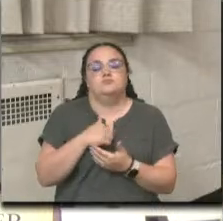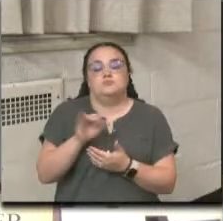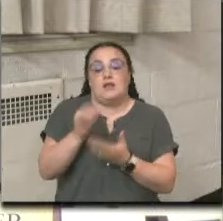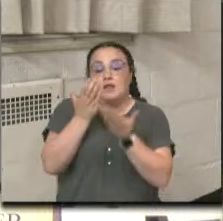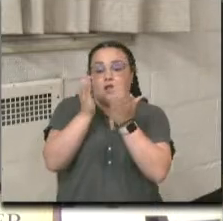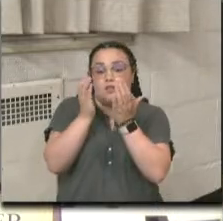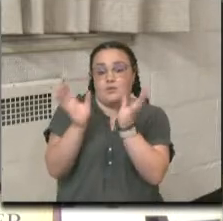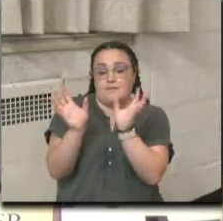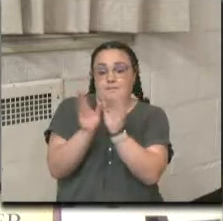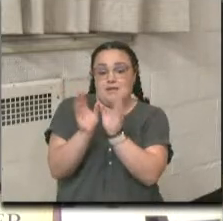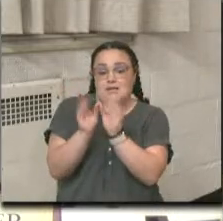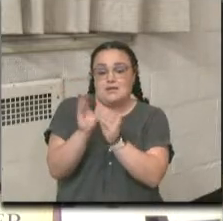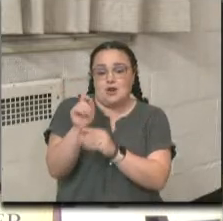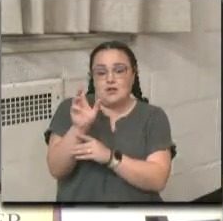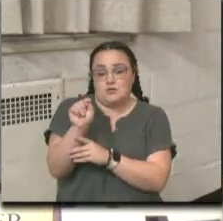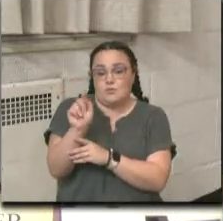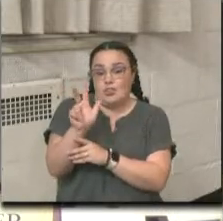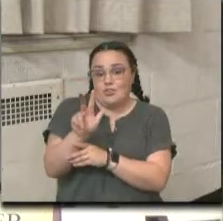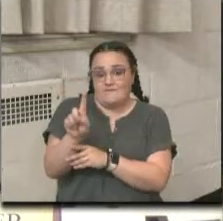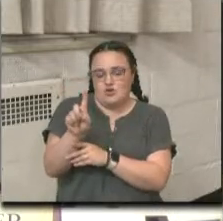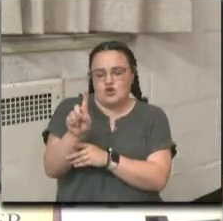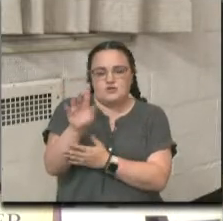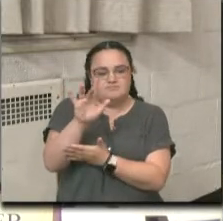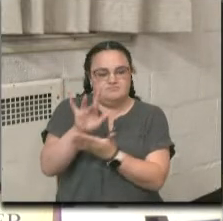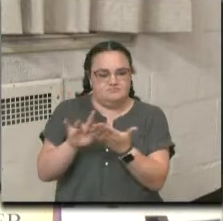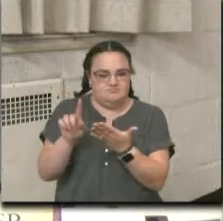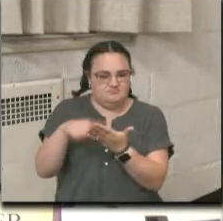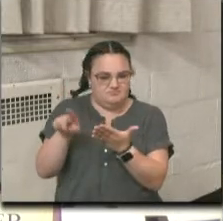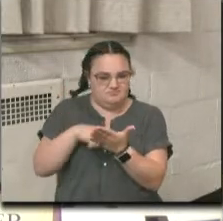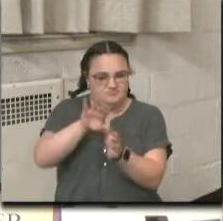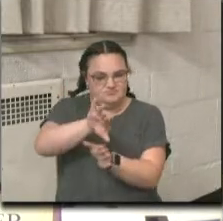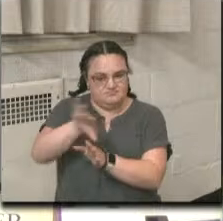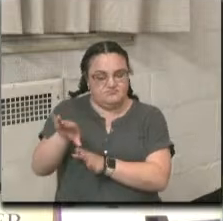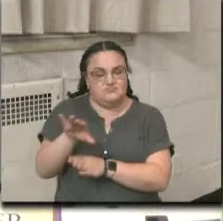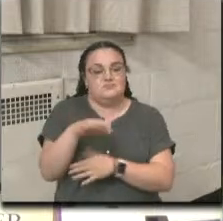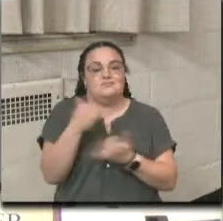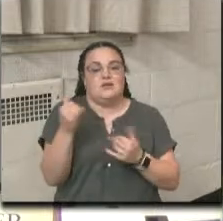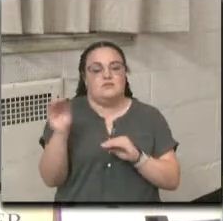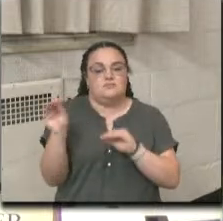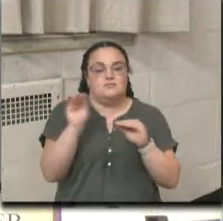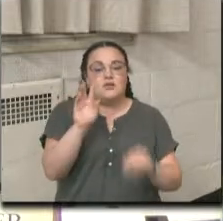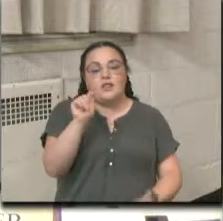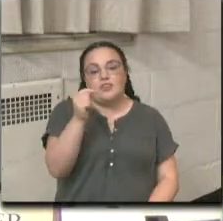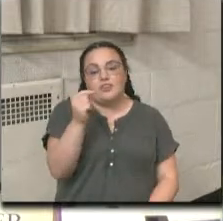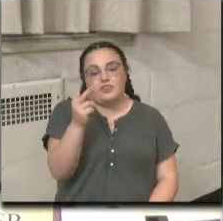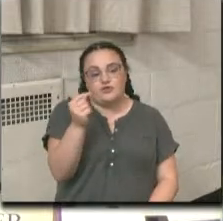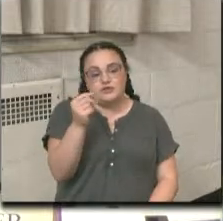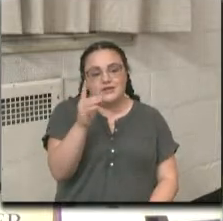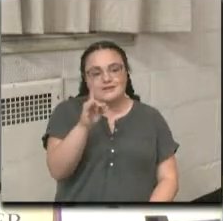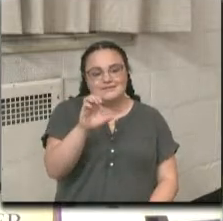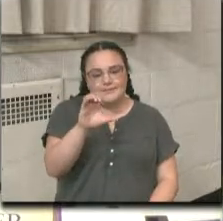Halloween meeting, which is on October 31st, currently to Thursday, December 24th.